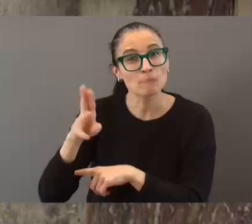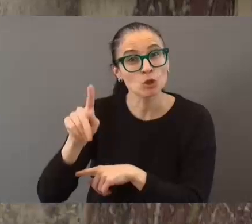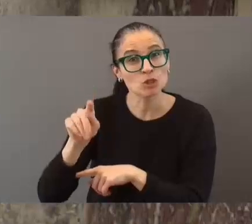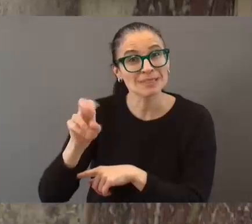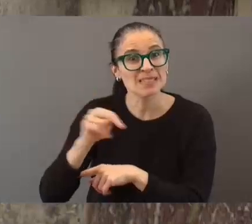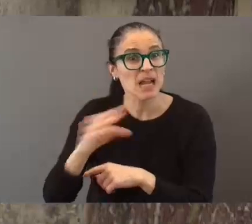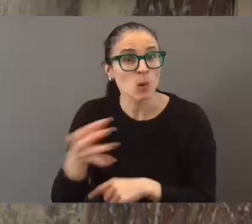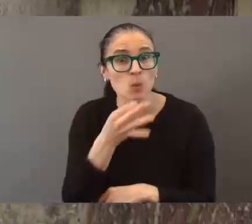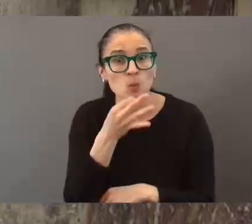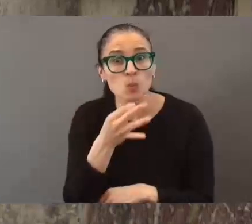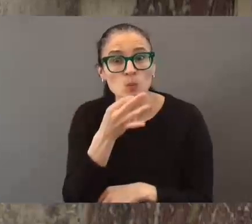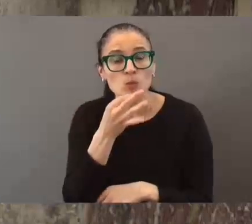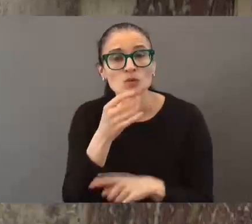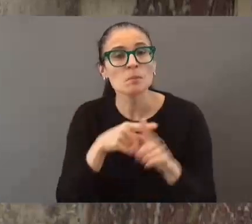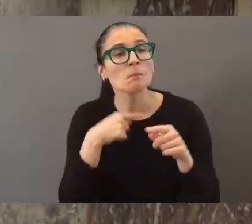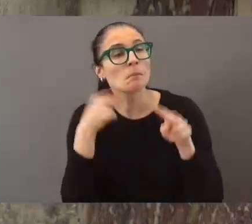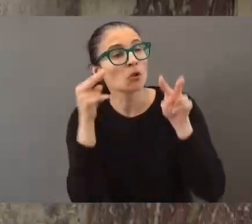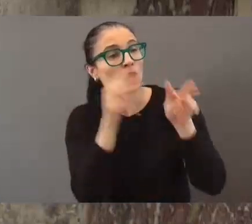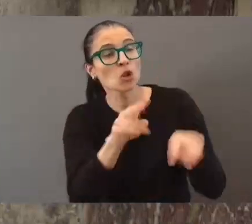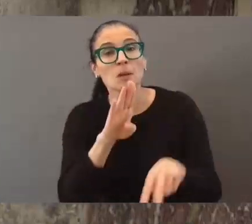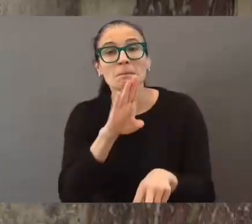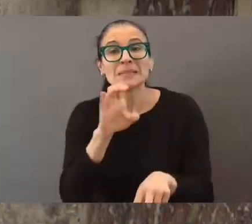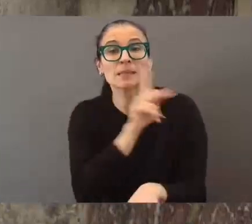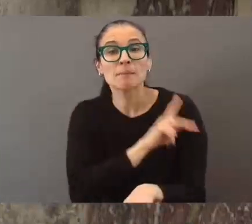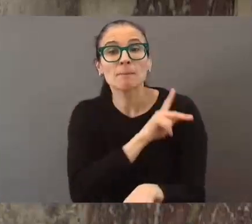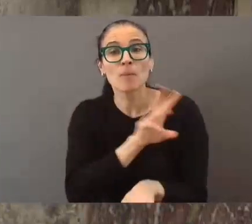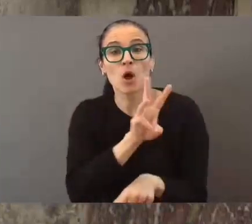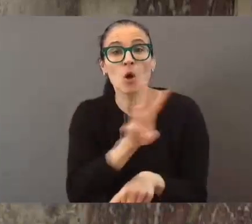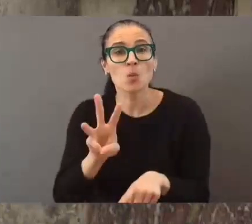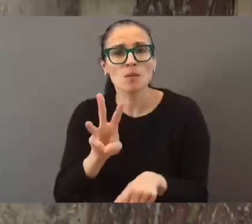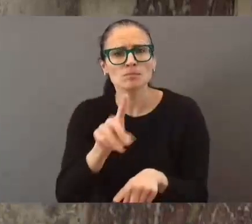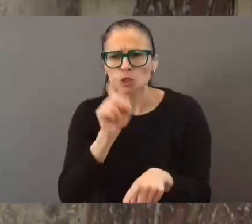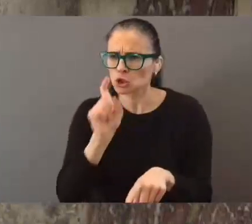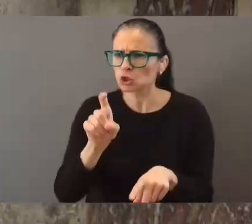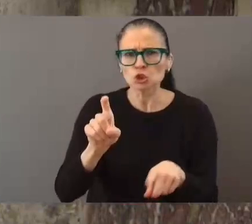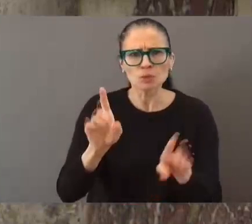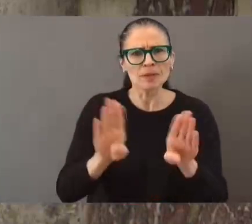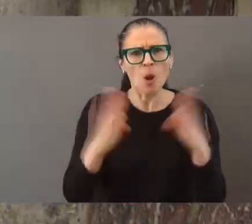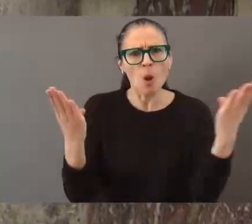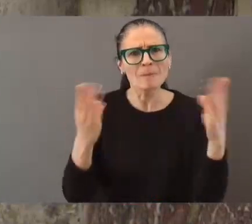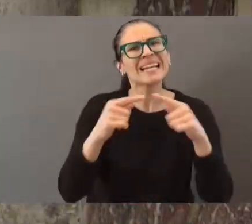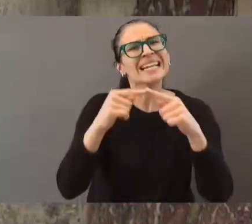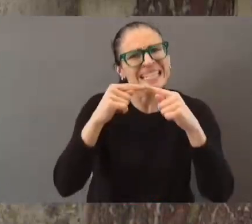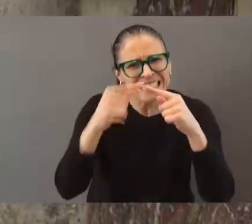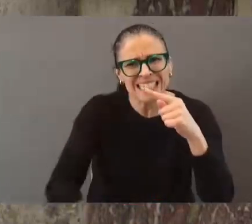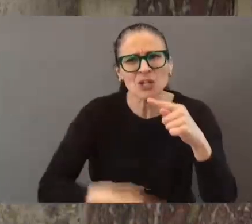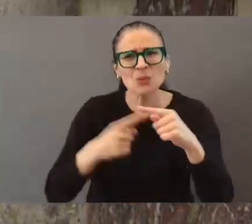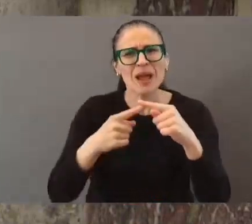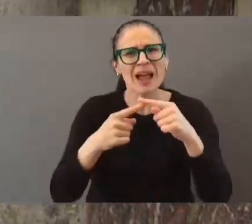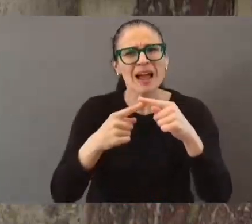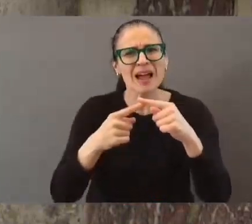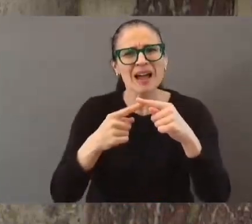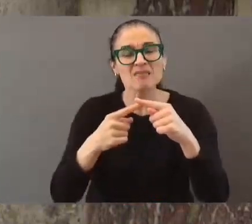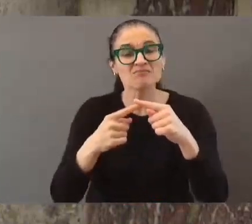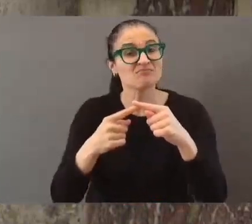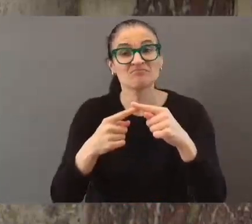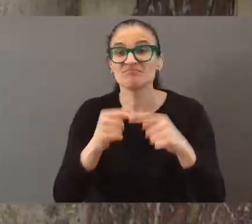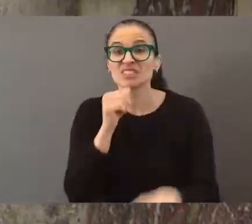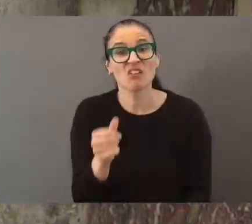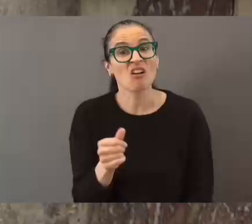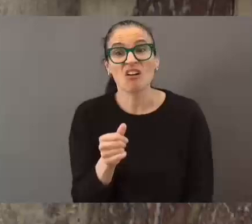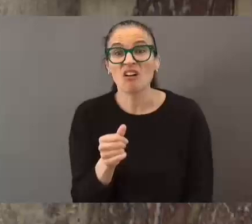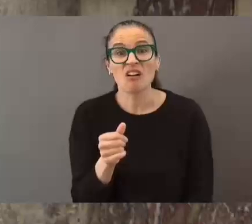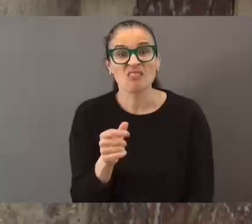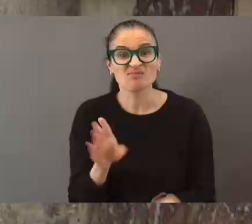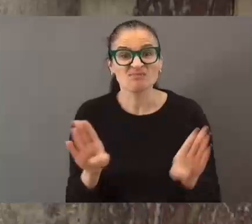to be closed to the public for nearly 1/3 of the year. Can this government communicate to